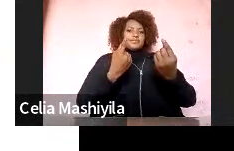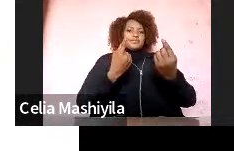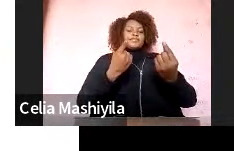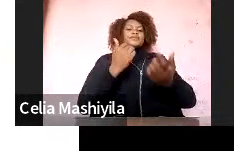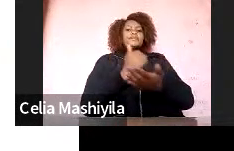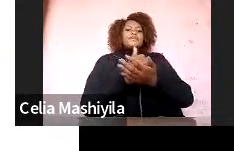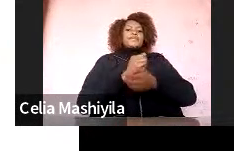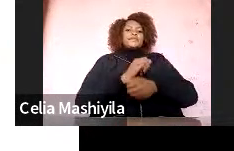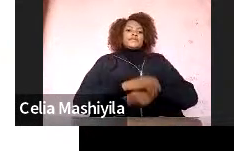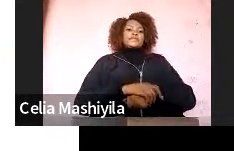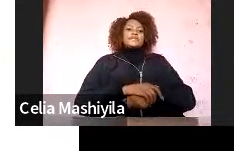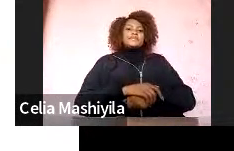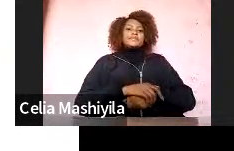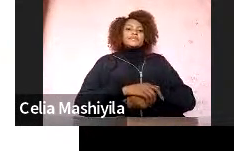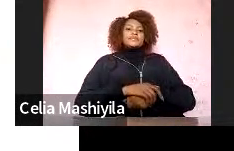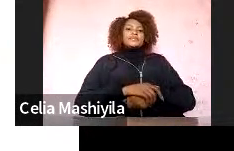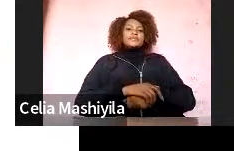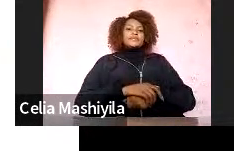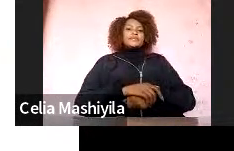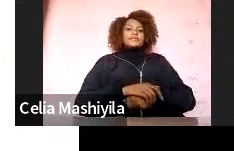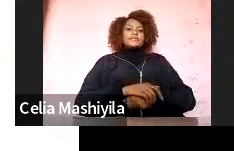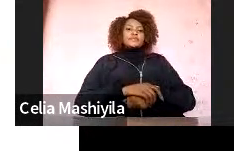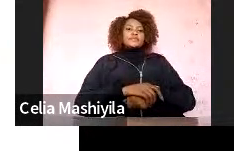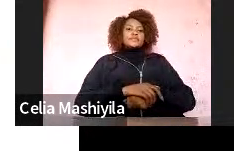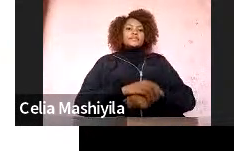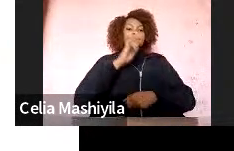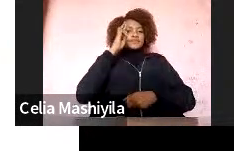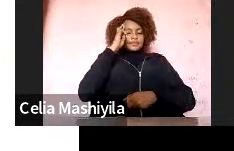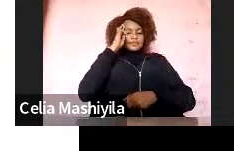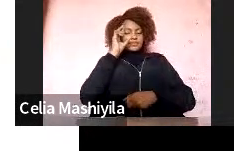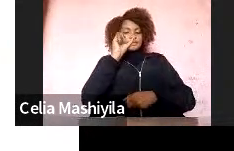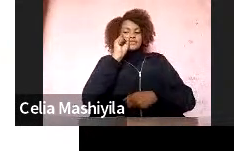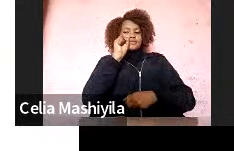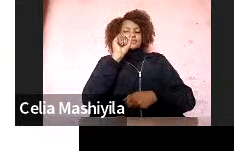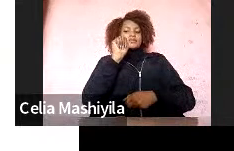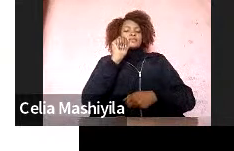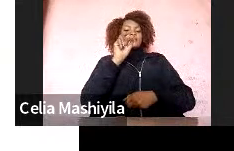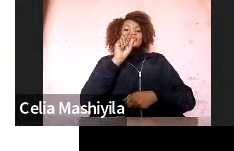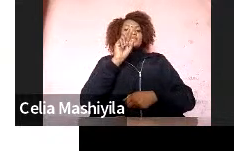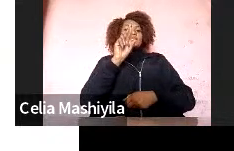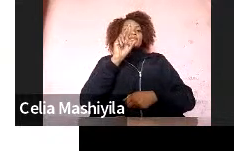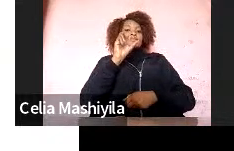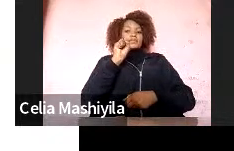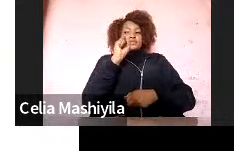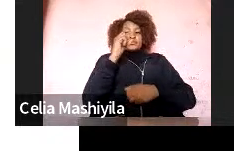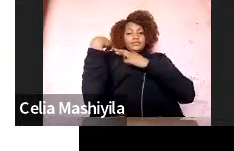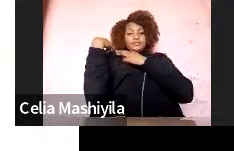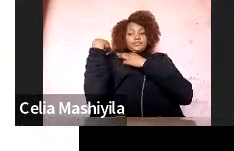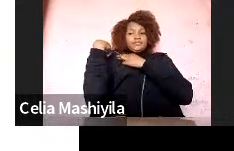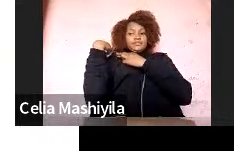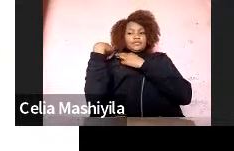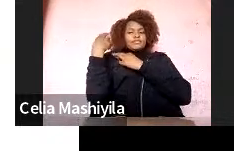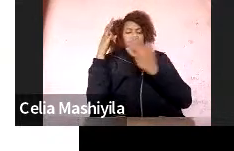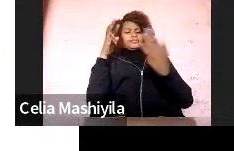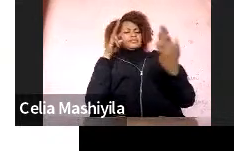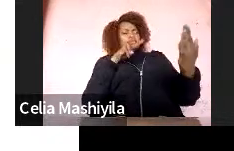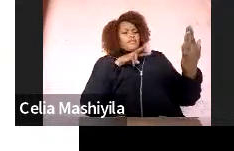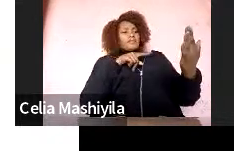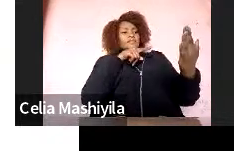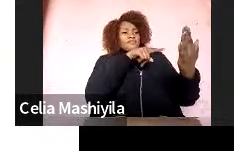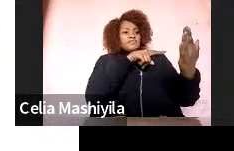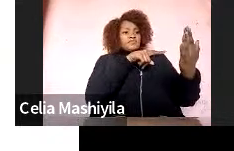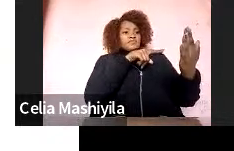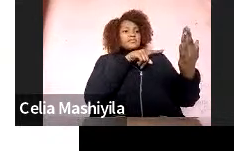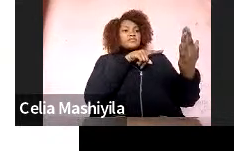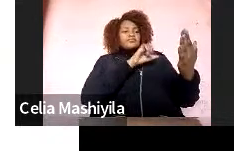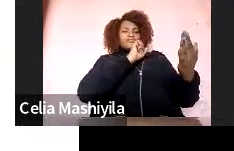SARS have got the decision power to say it is suitable or not suitable. But take note, because this is very critical. Many people will come